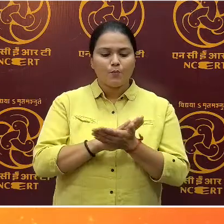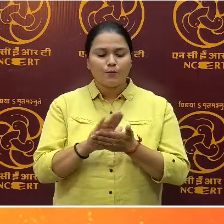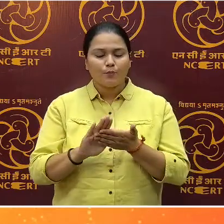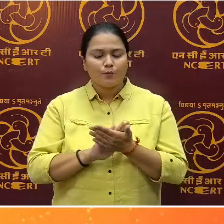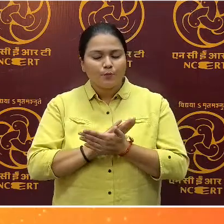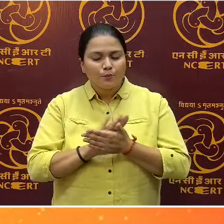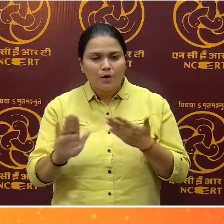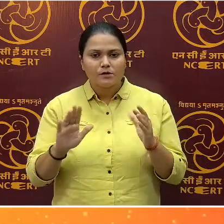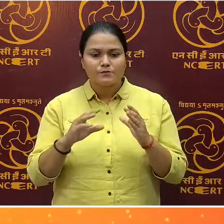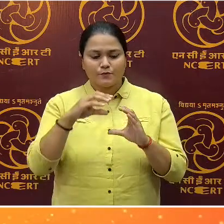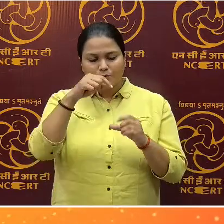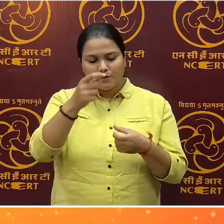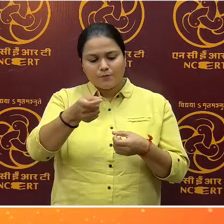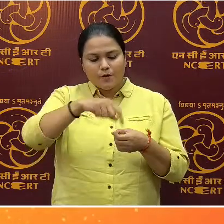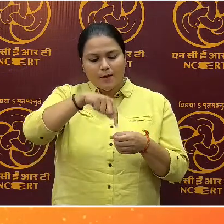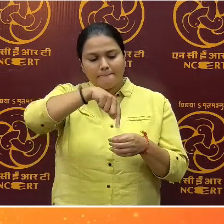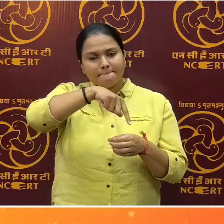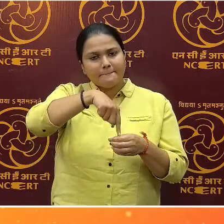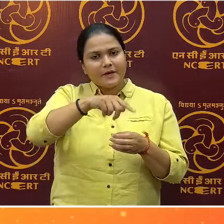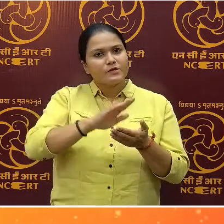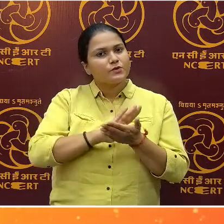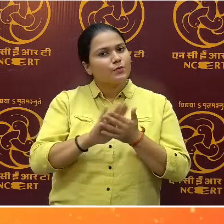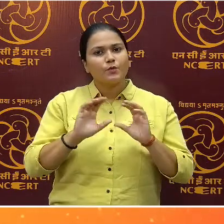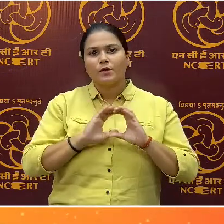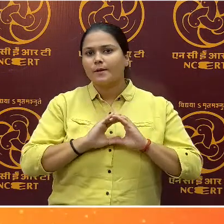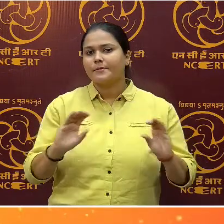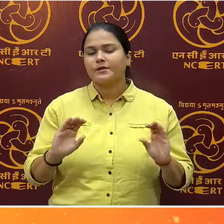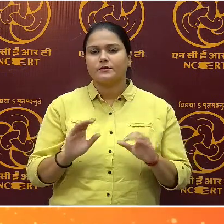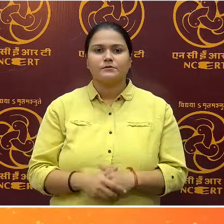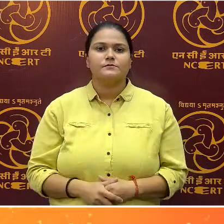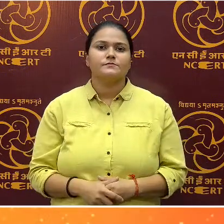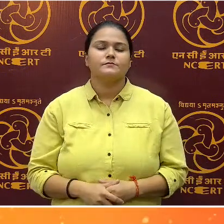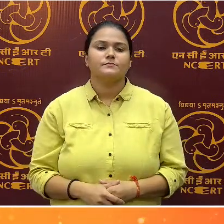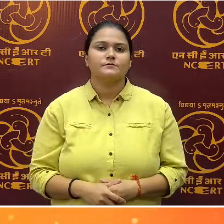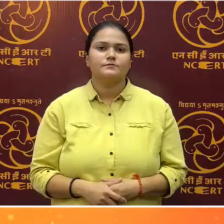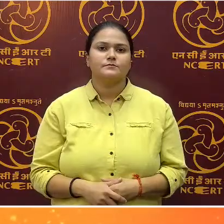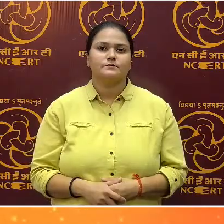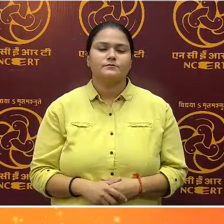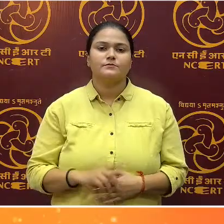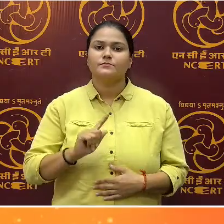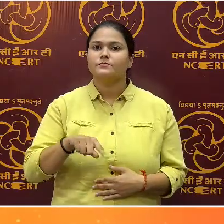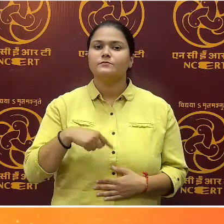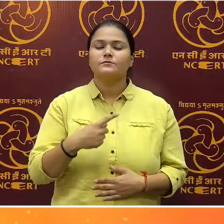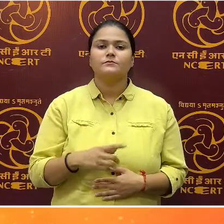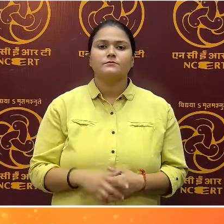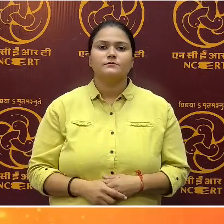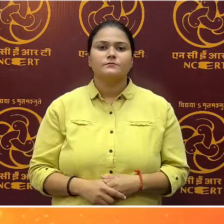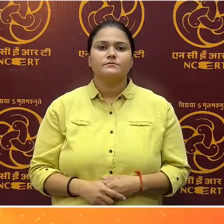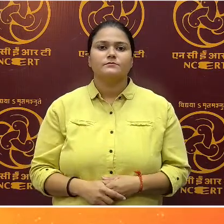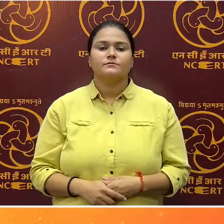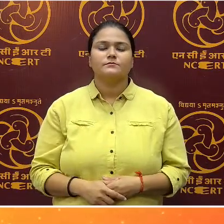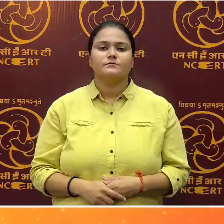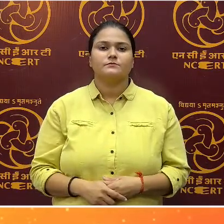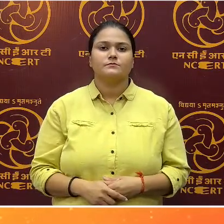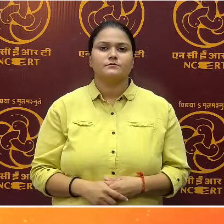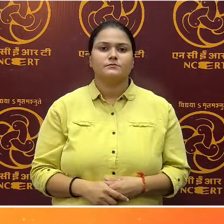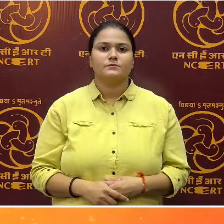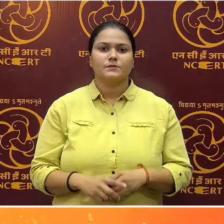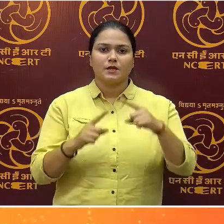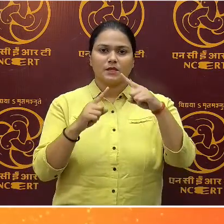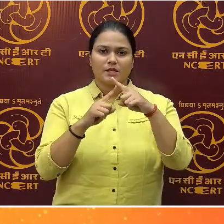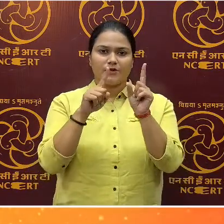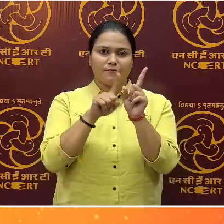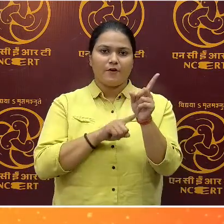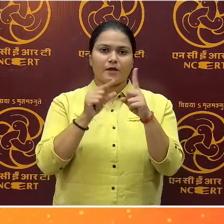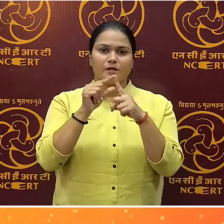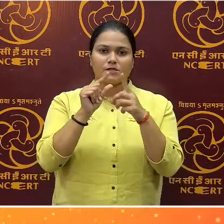dissolved in the solvent. Okay. Now coming up next Yes. is what? Types of solutions. So what are the types